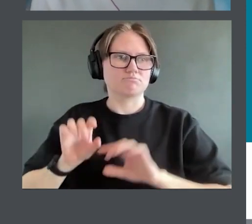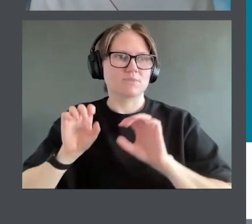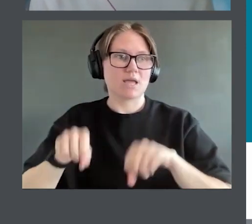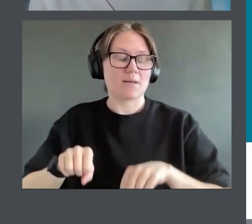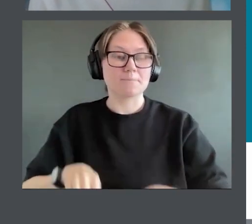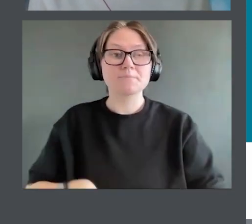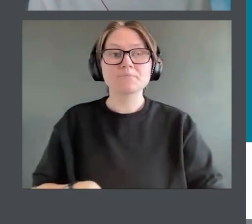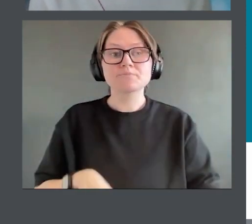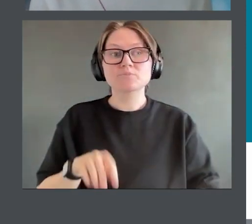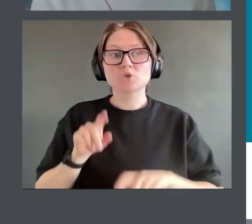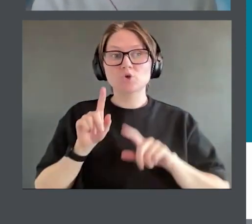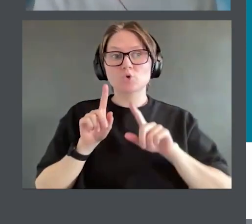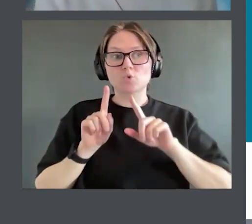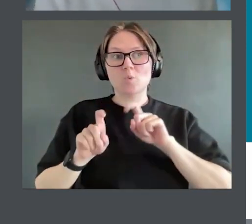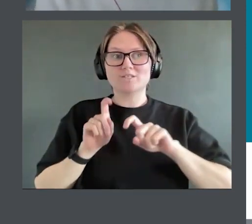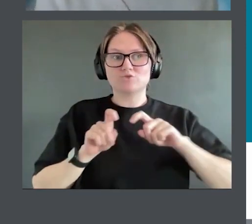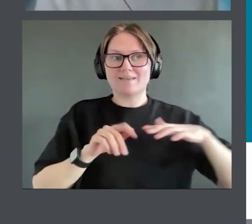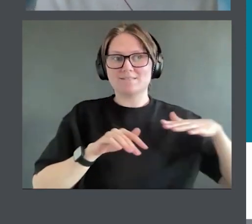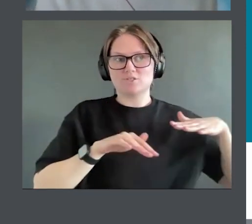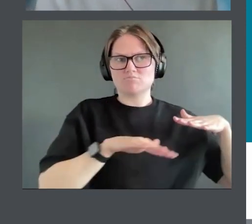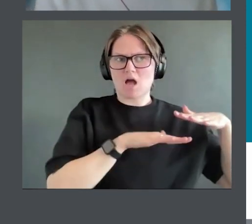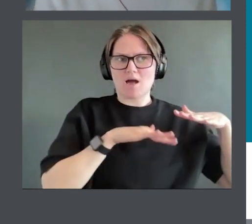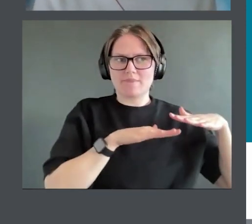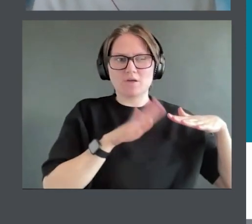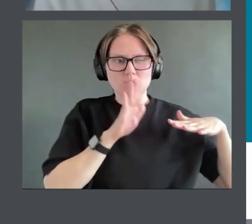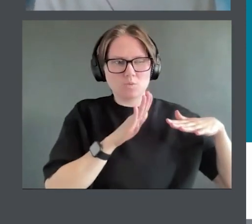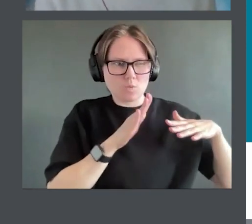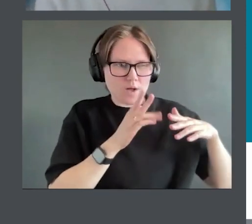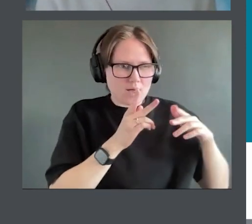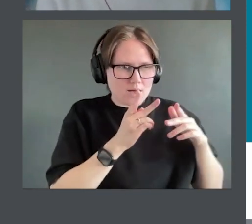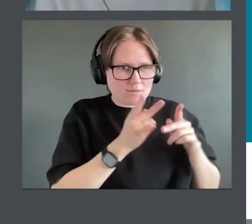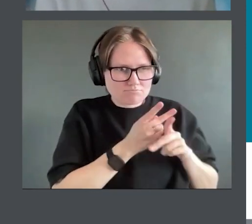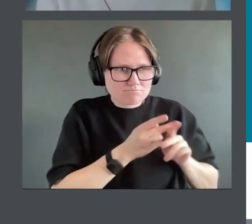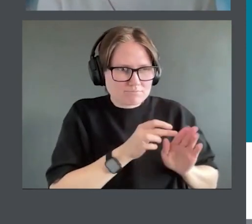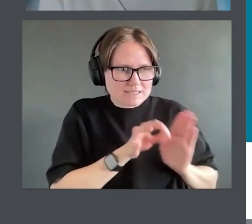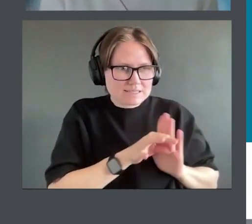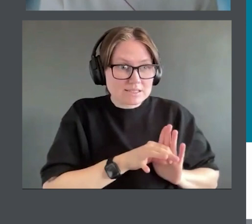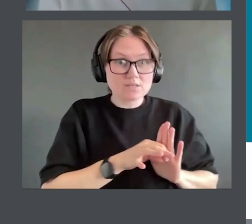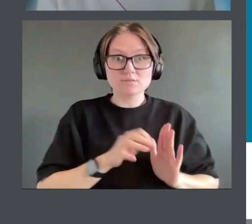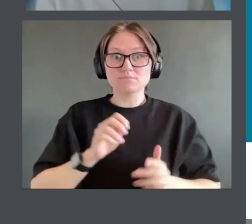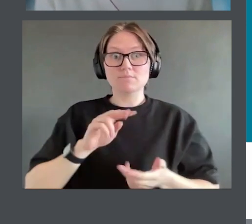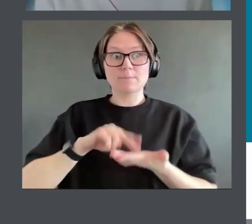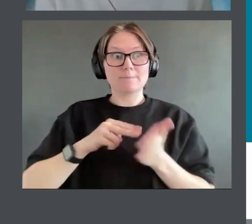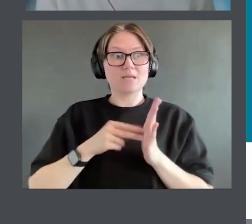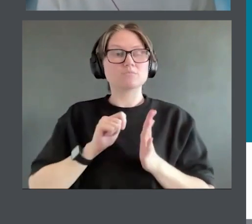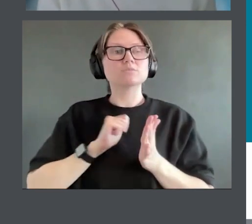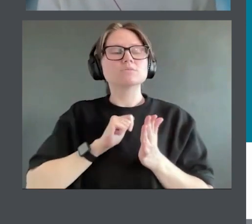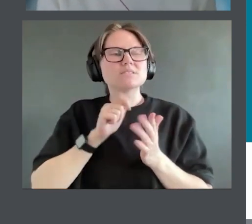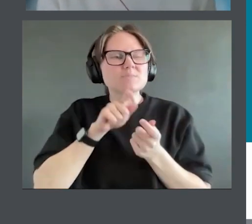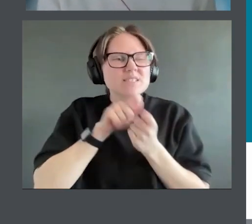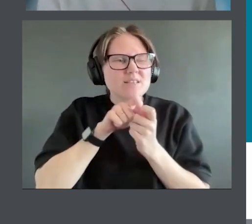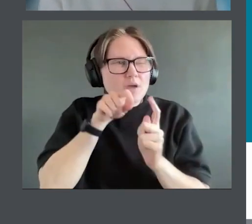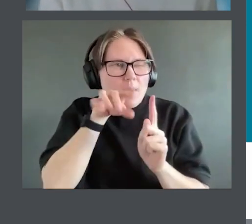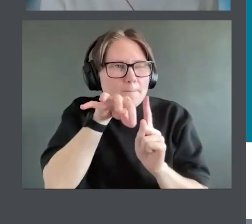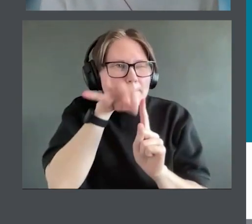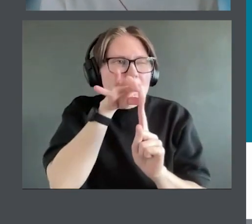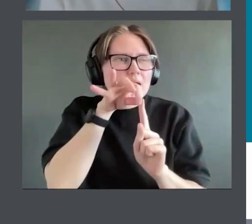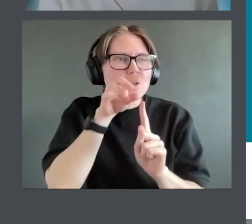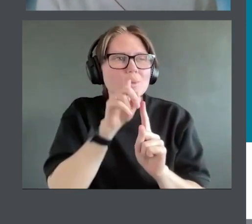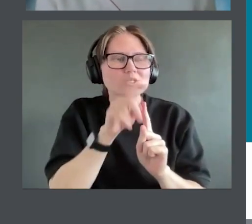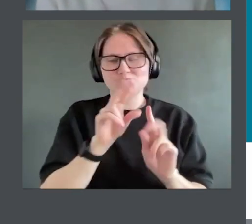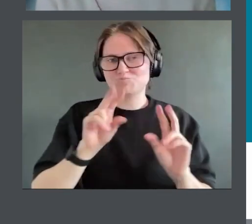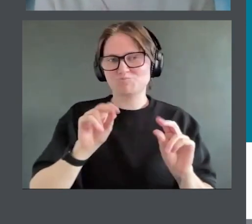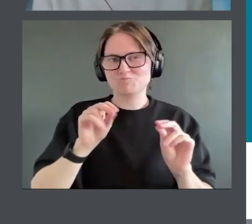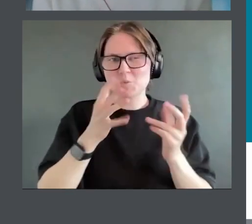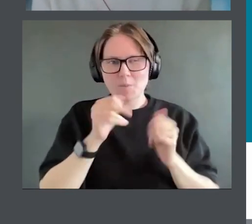moderated behind the scenes, not because we're cherry picking questions, but because we're looking for general themes, and we'll